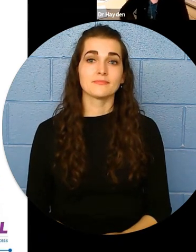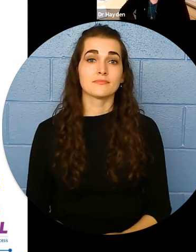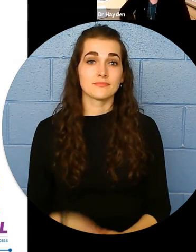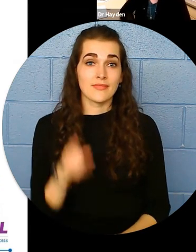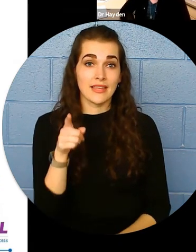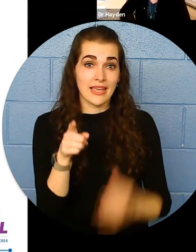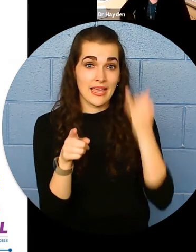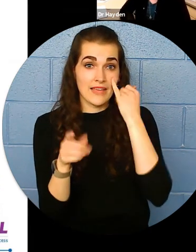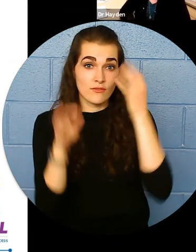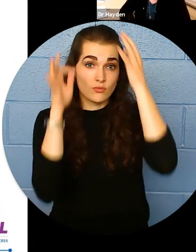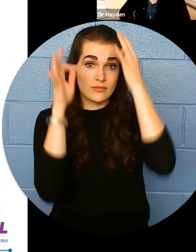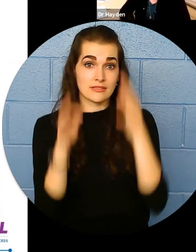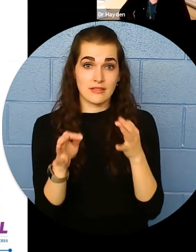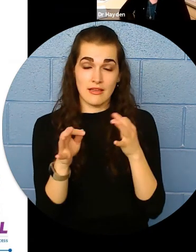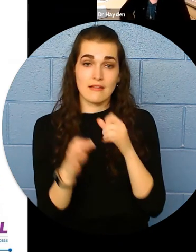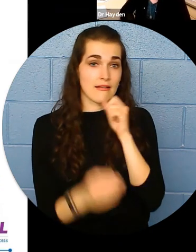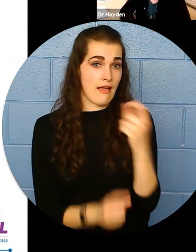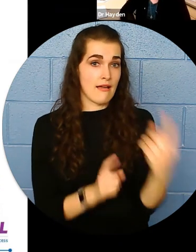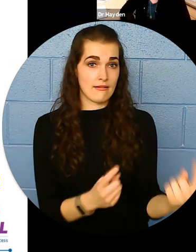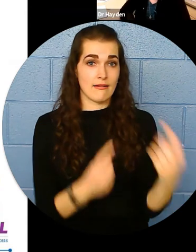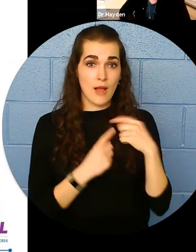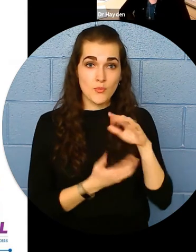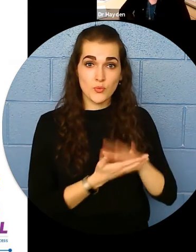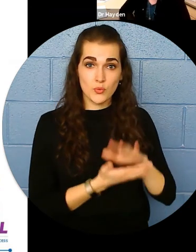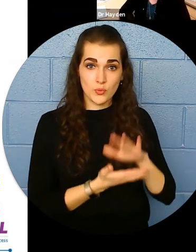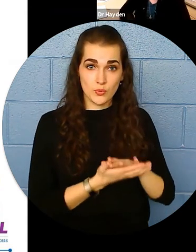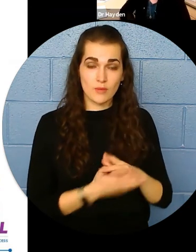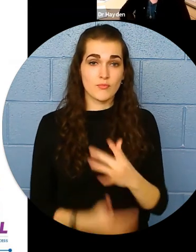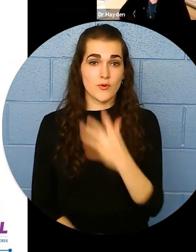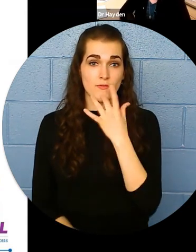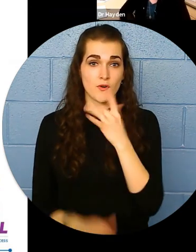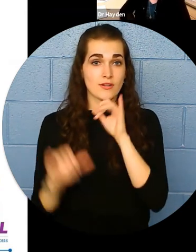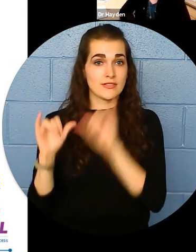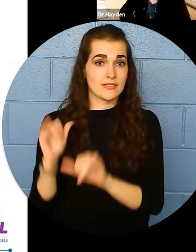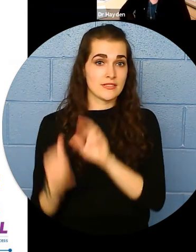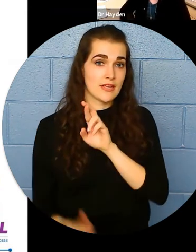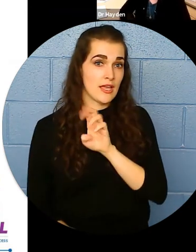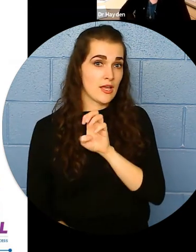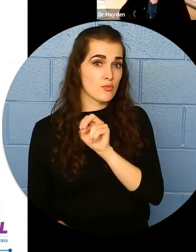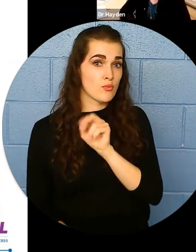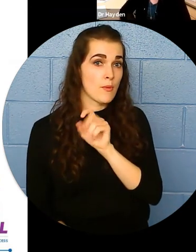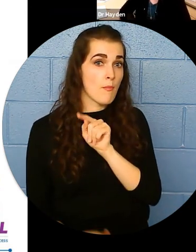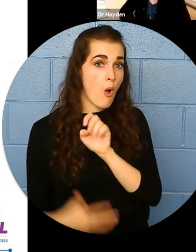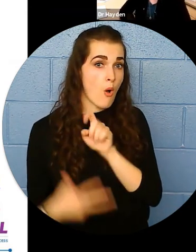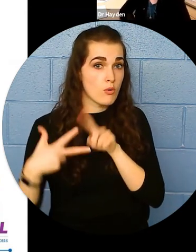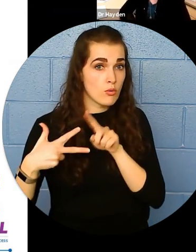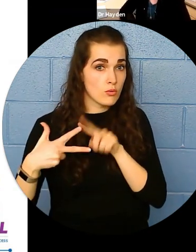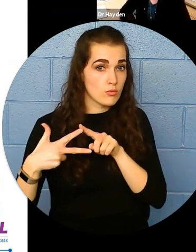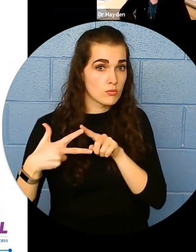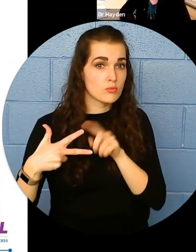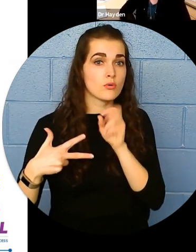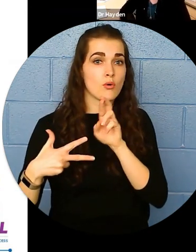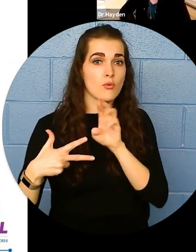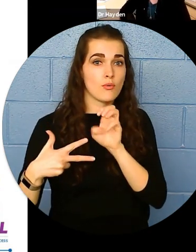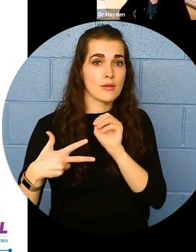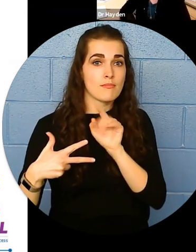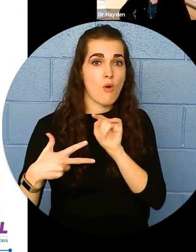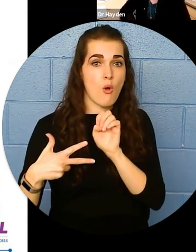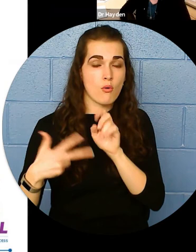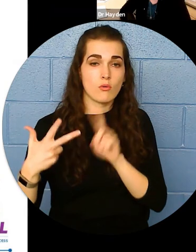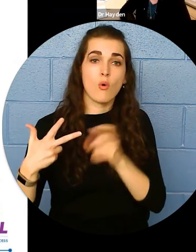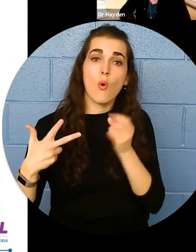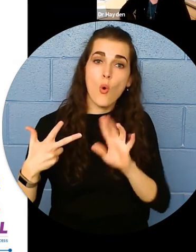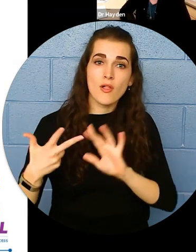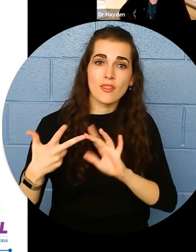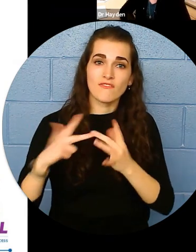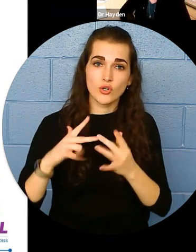If you are choosing to opt out of coming in hybrid and you would like to go with either being just remote or going to the